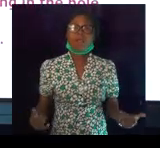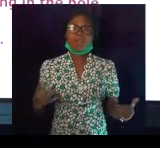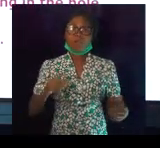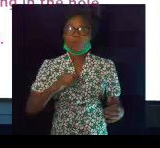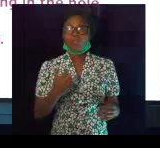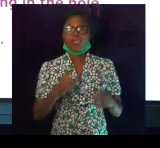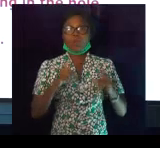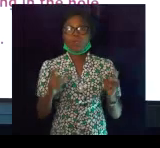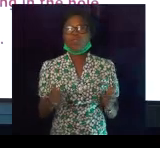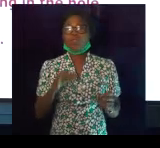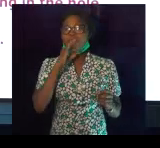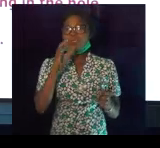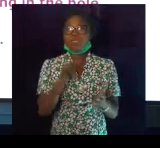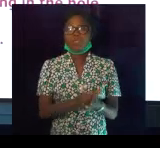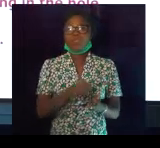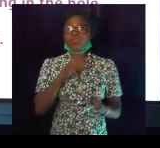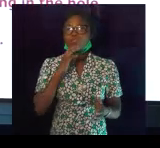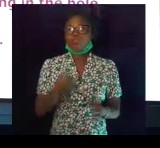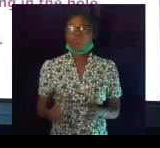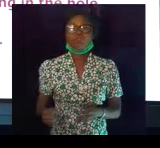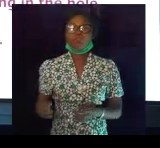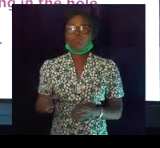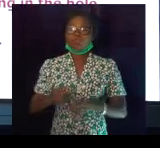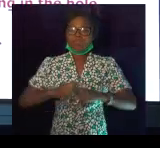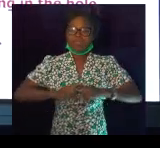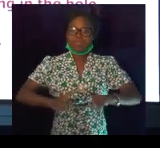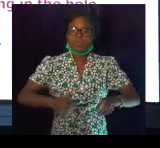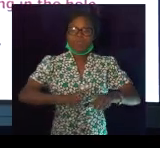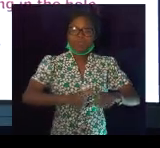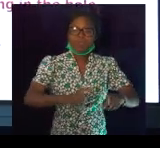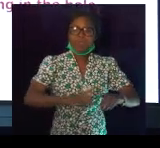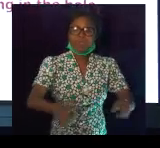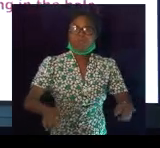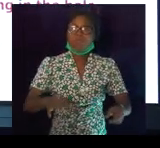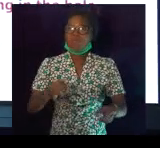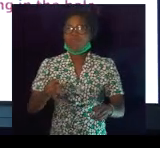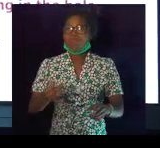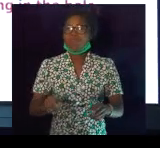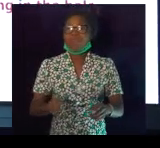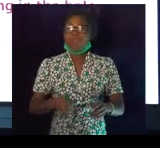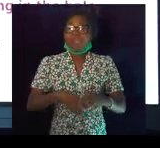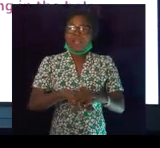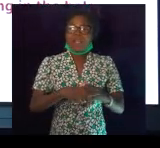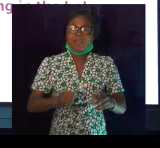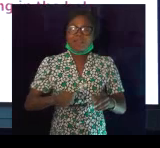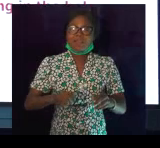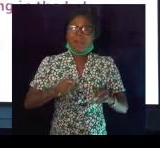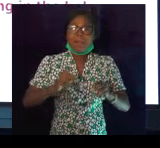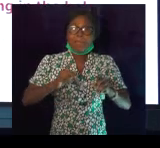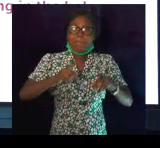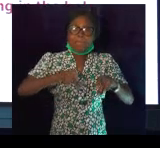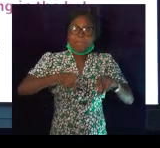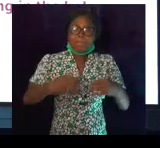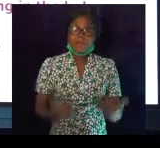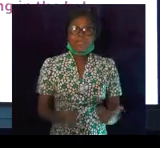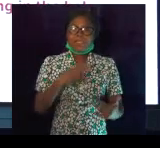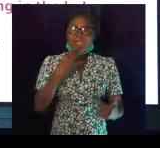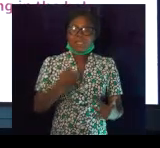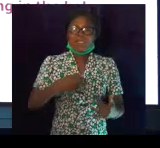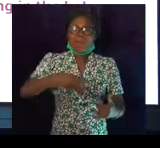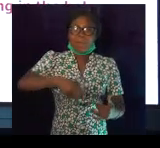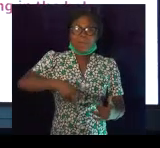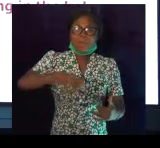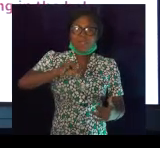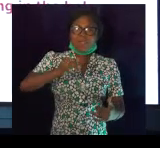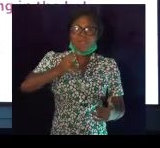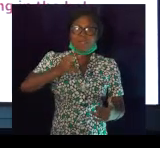Now, the other question was that you should split each sentence in the present participle forms